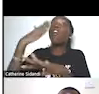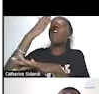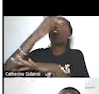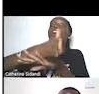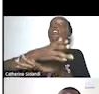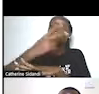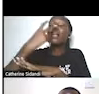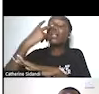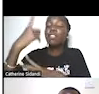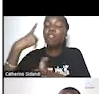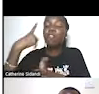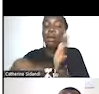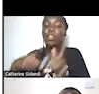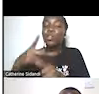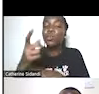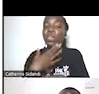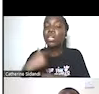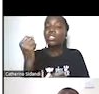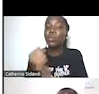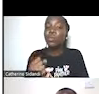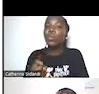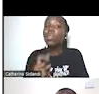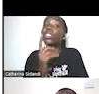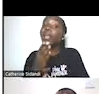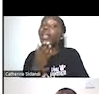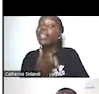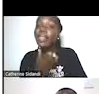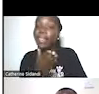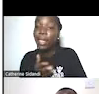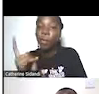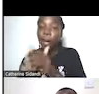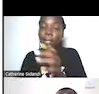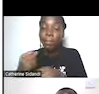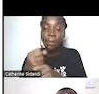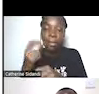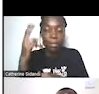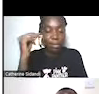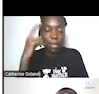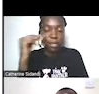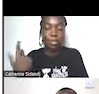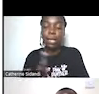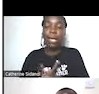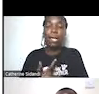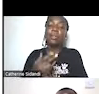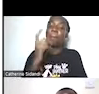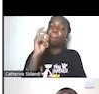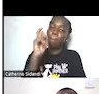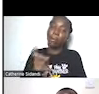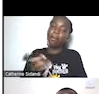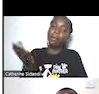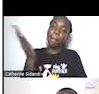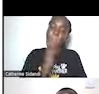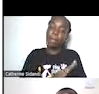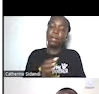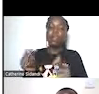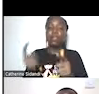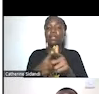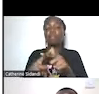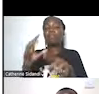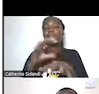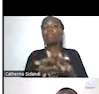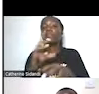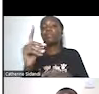Yeah. So at this stage, what will make sense to us is that we need to go back, get the historical data. So at